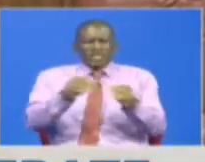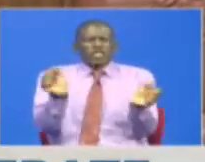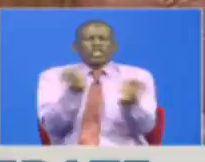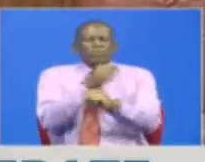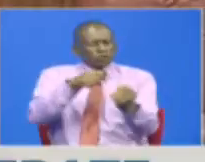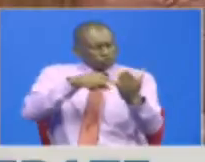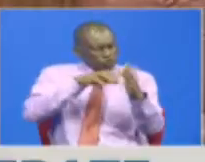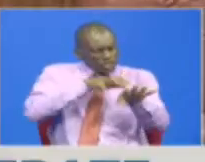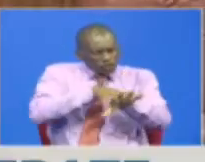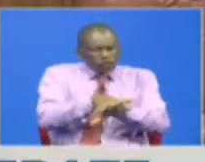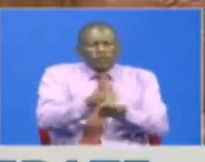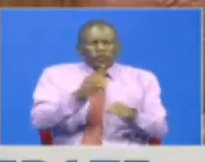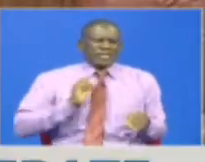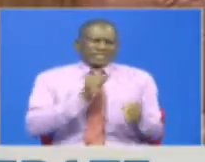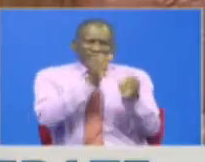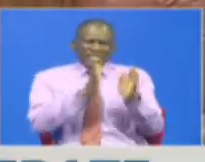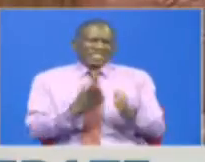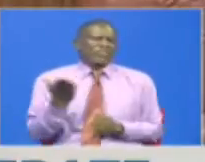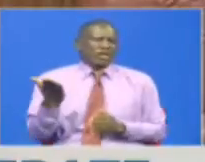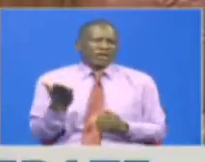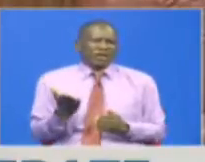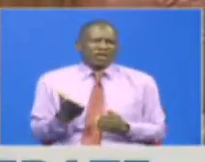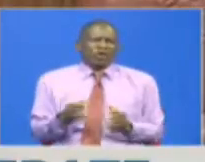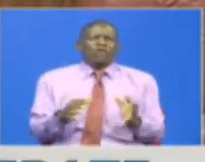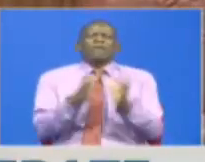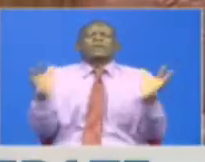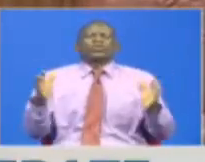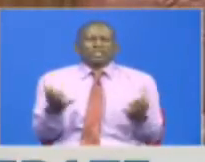mmoja kwa ile upande wake wa walio wengi